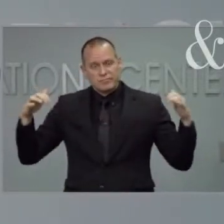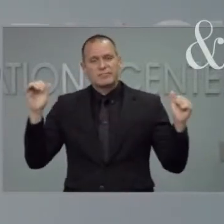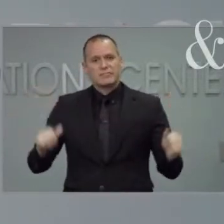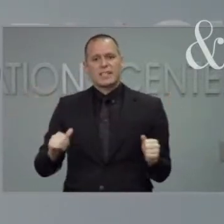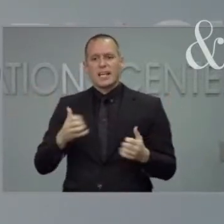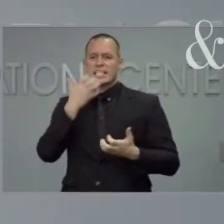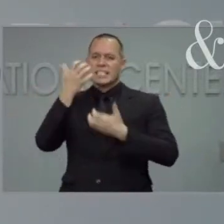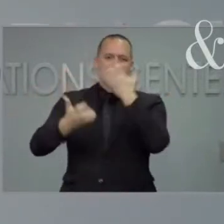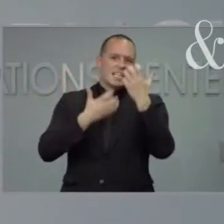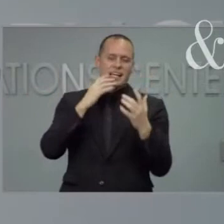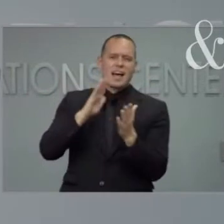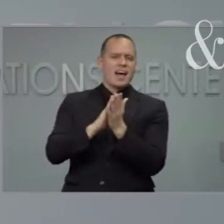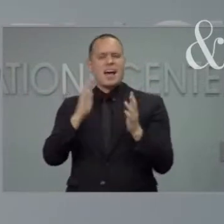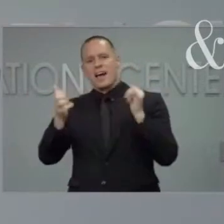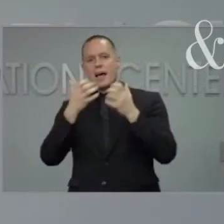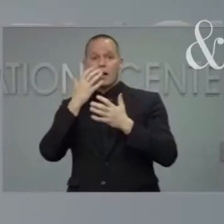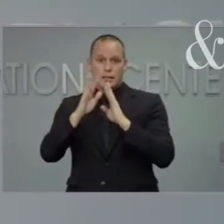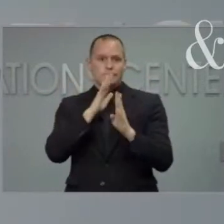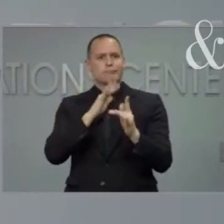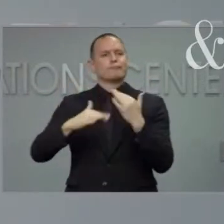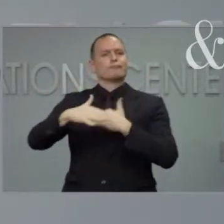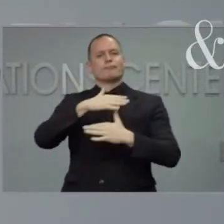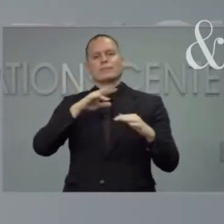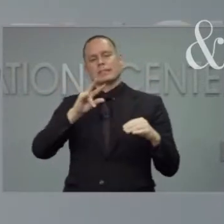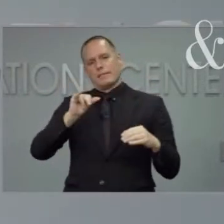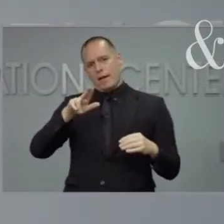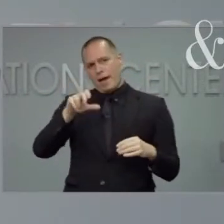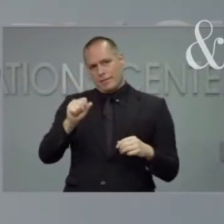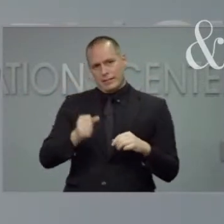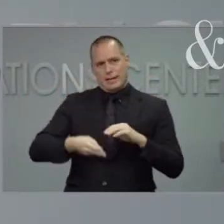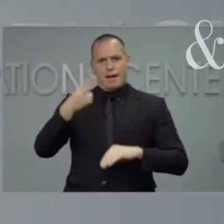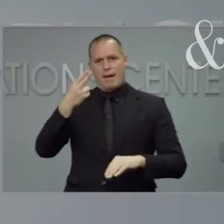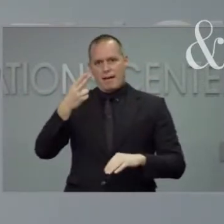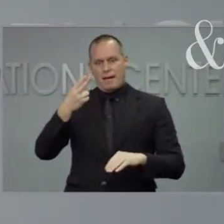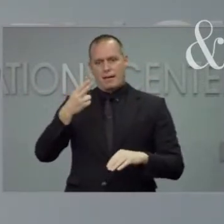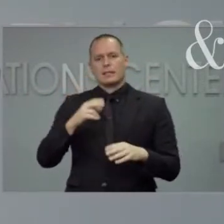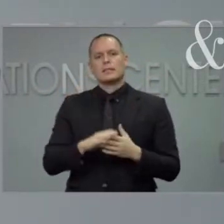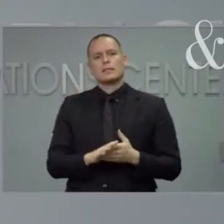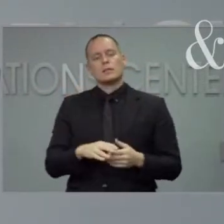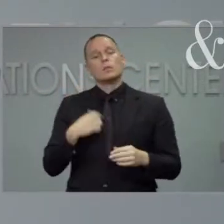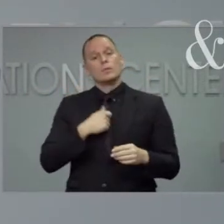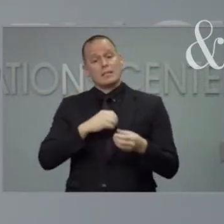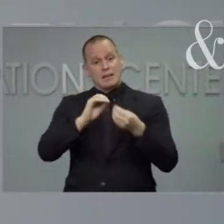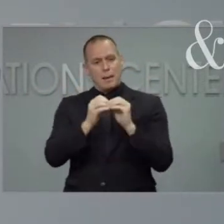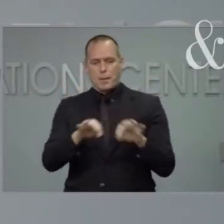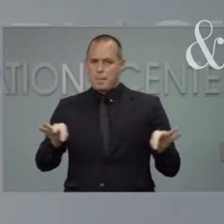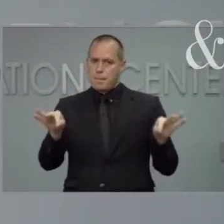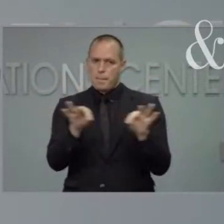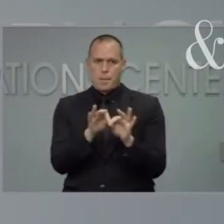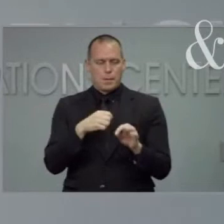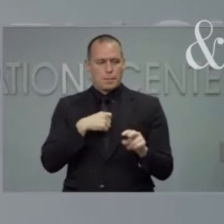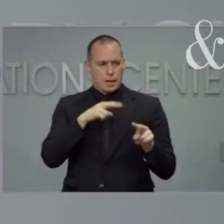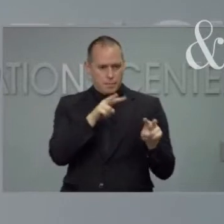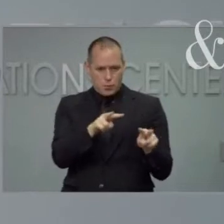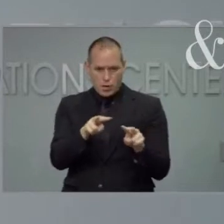keep the capacity at 50% at this point. Let's look at our trends over a period of time like we always do, and we'll use our dimmer switch as we